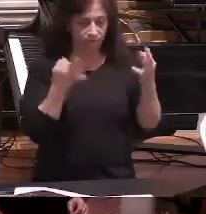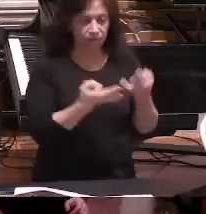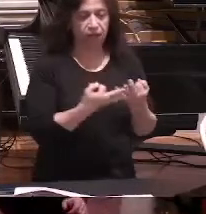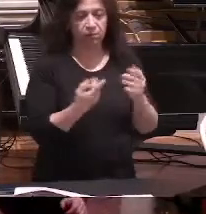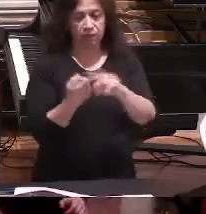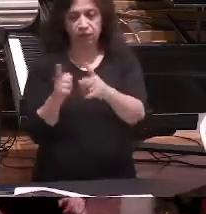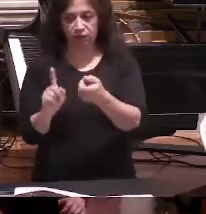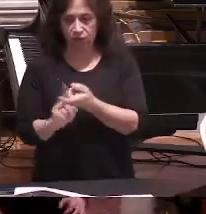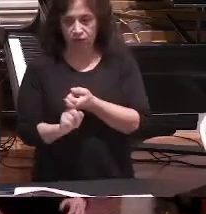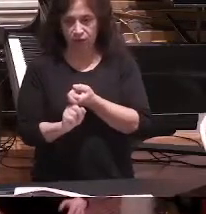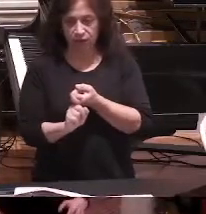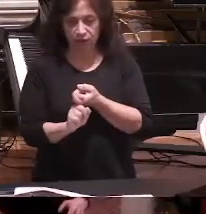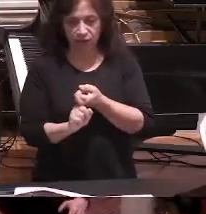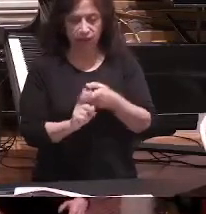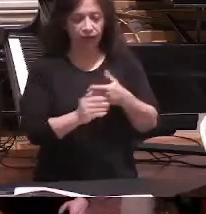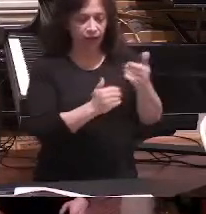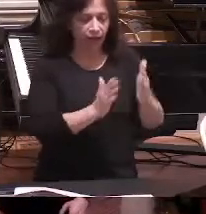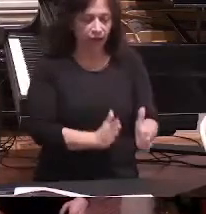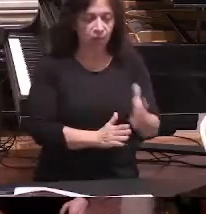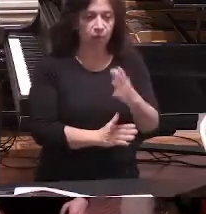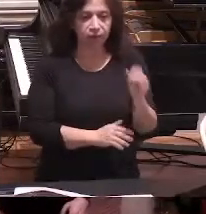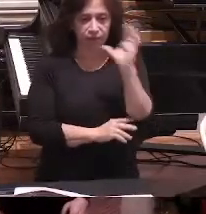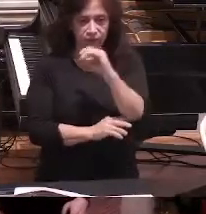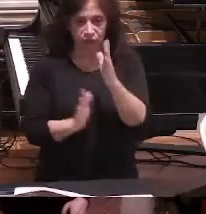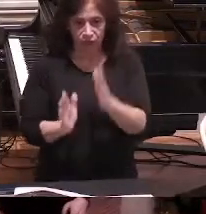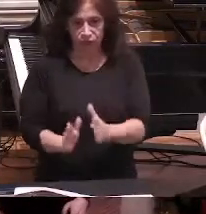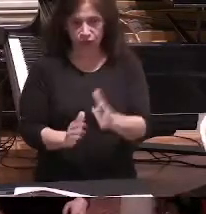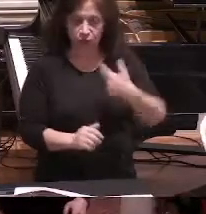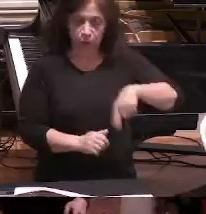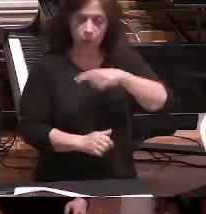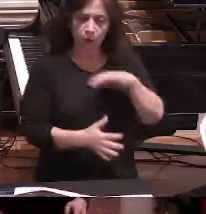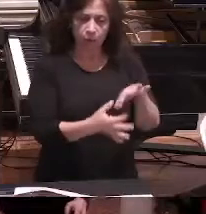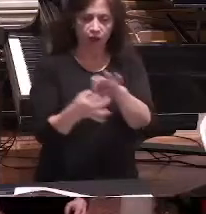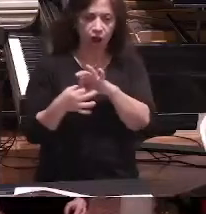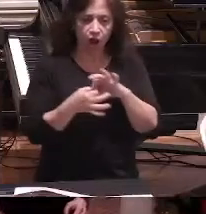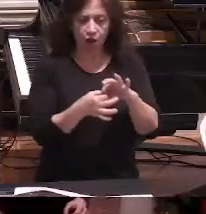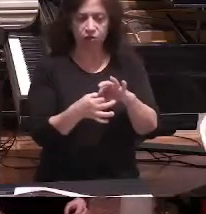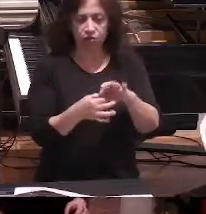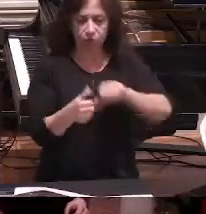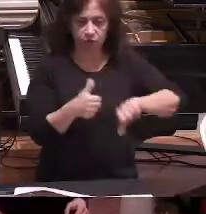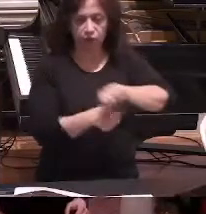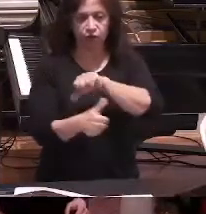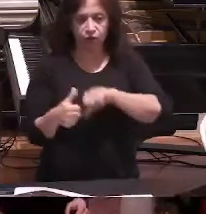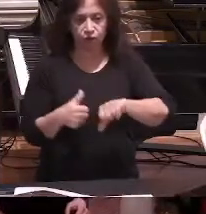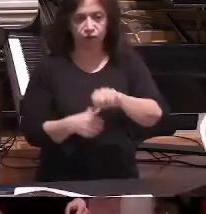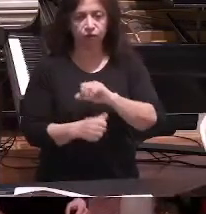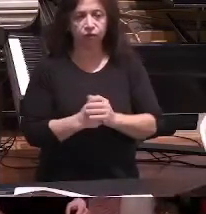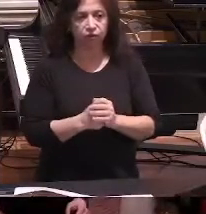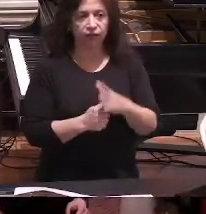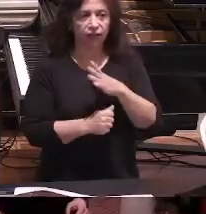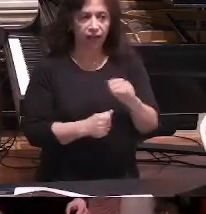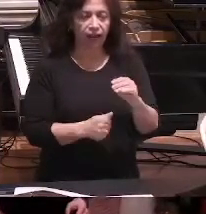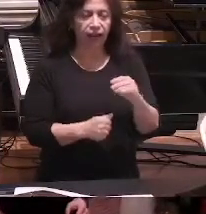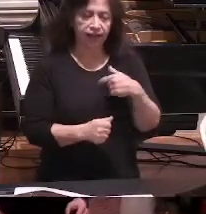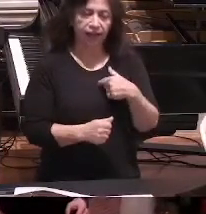families and friends, neighbors and strangers. We belong to one another. And I have